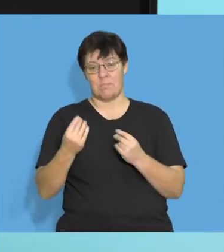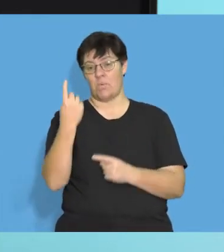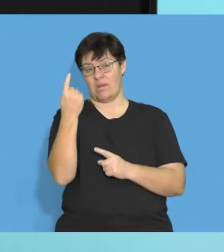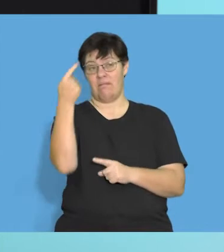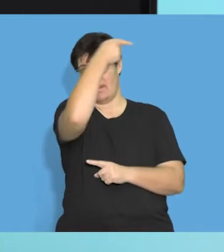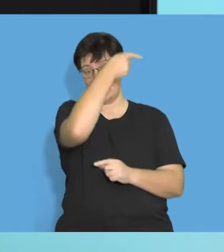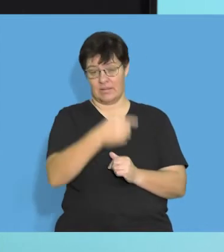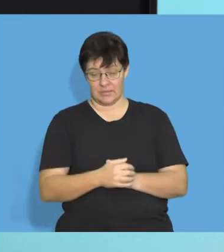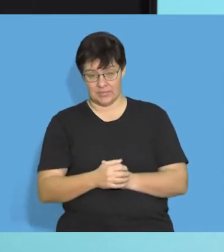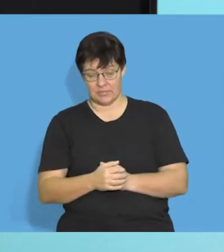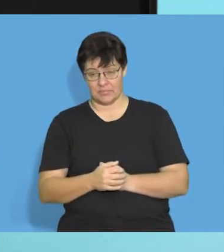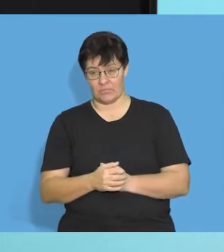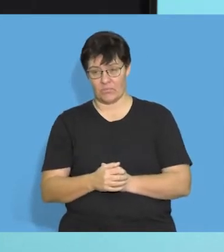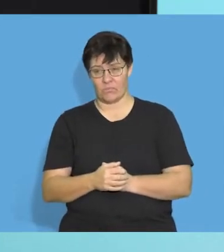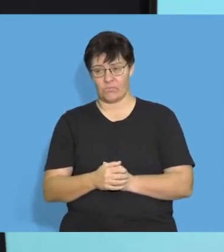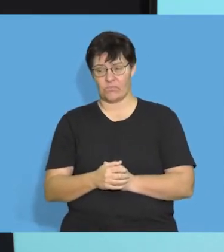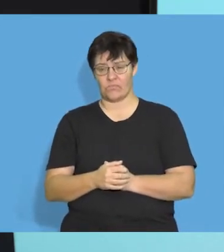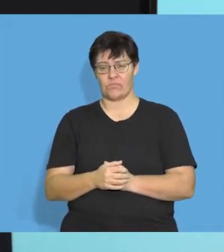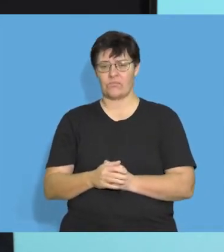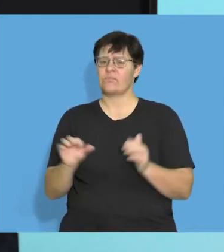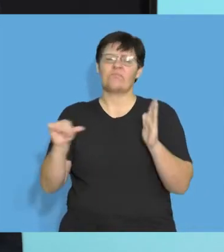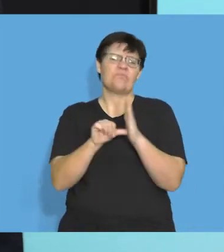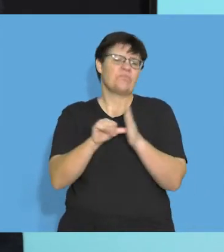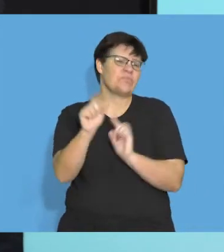However, what is important now,